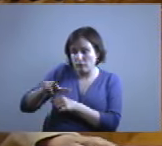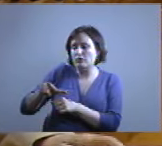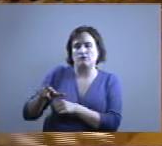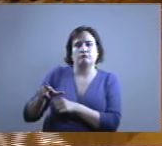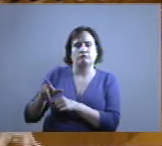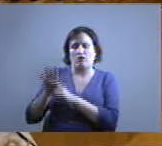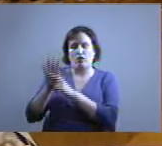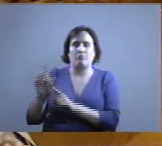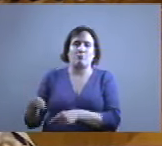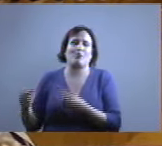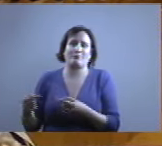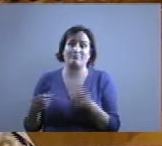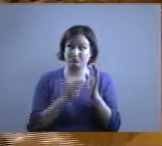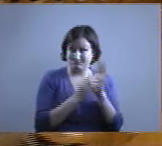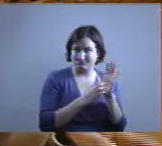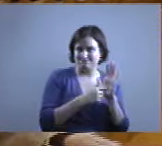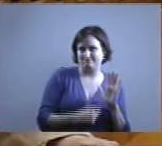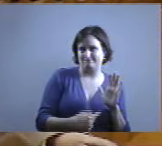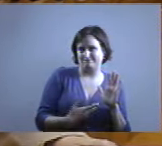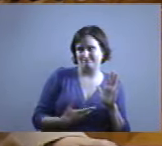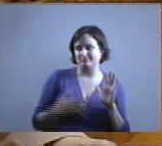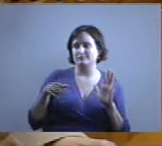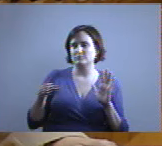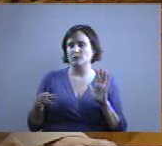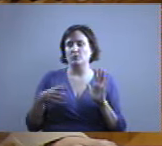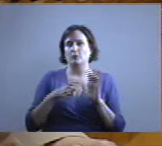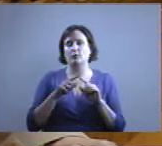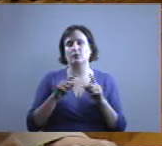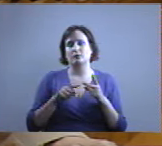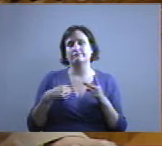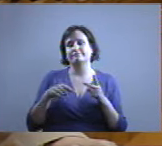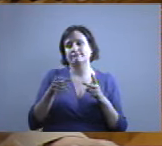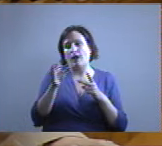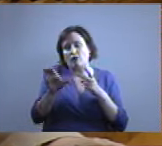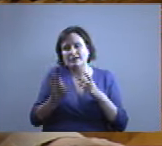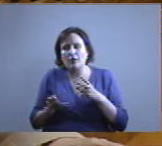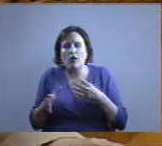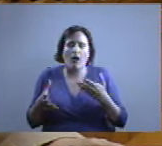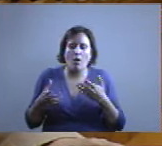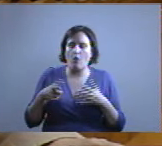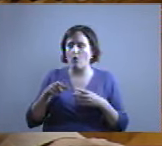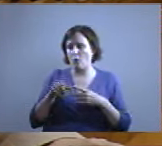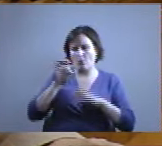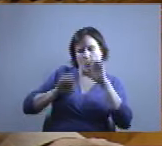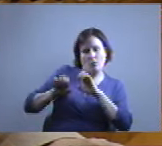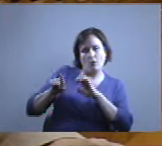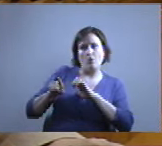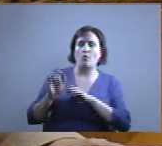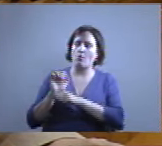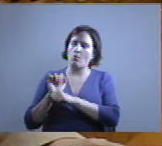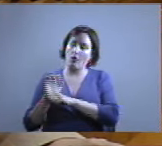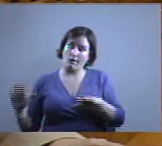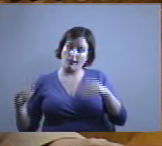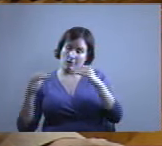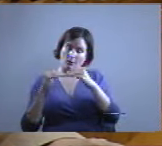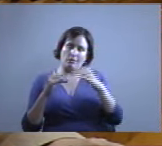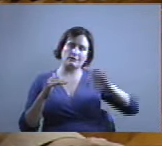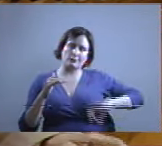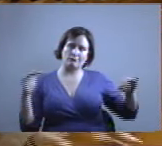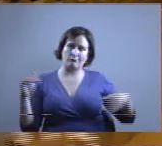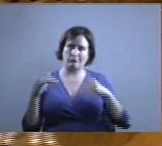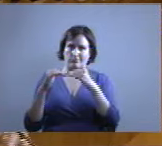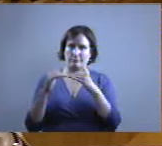minister, after consultation with the Commission, to prescribe the criteria and methodology for assessing work of equal value as contemplated in subsection 4